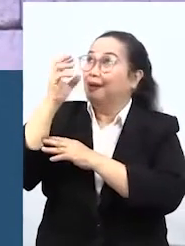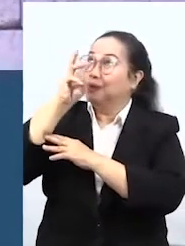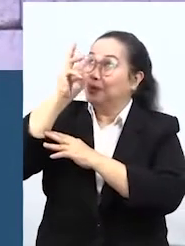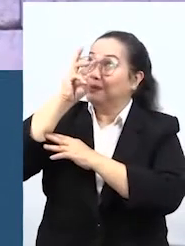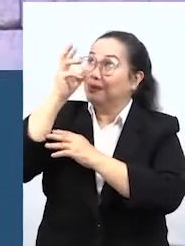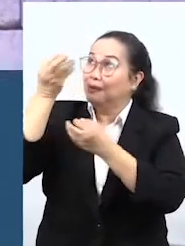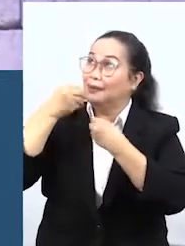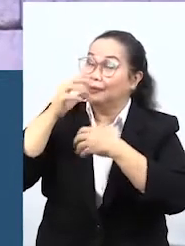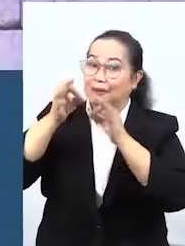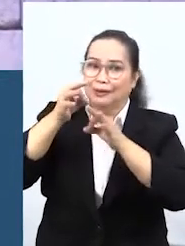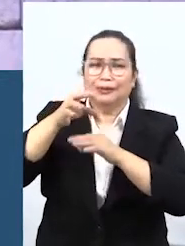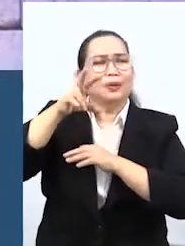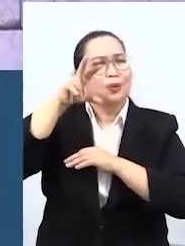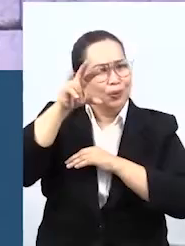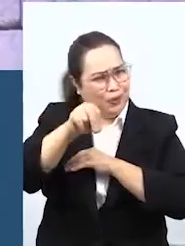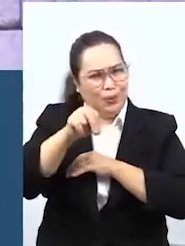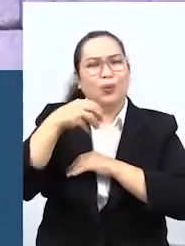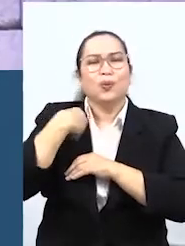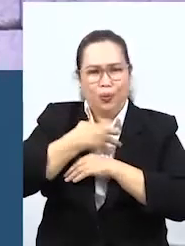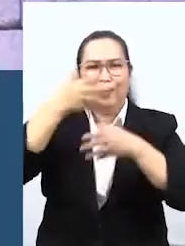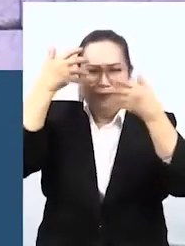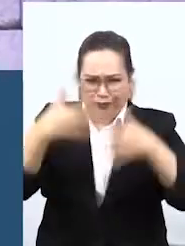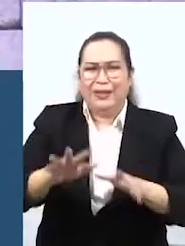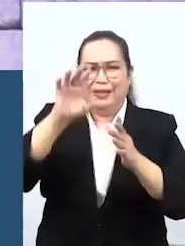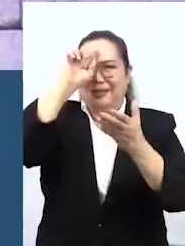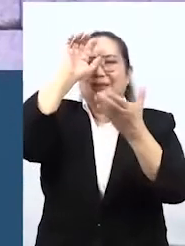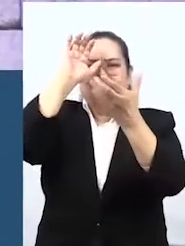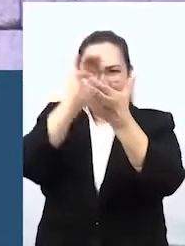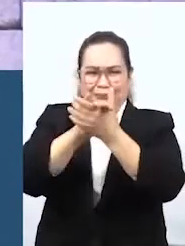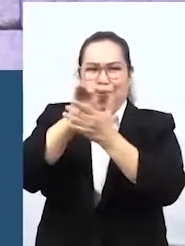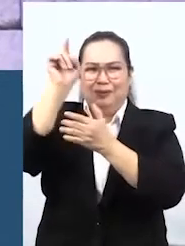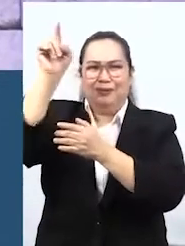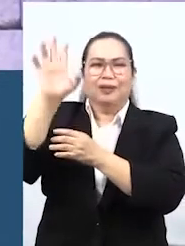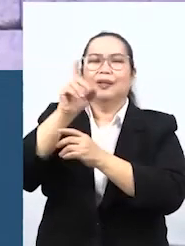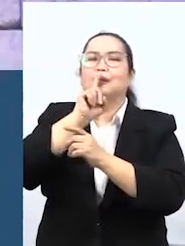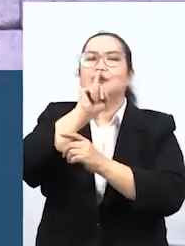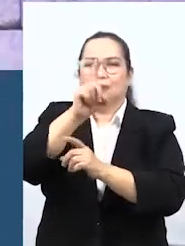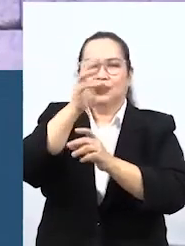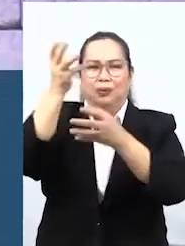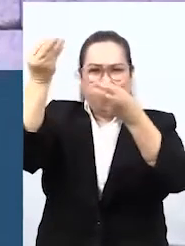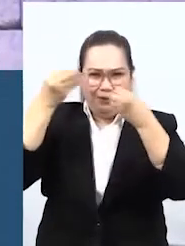us justice we know that God will do right in the end